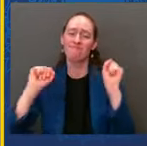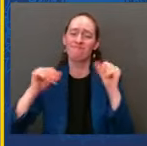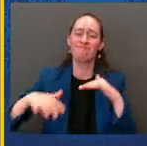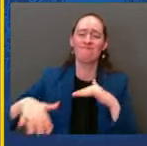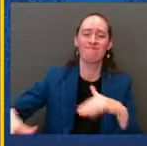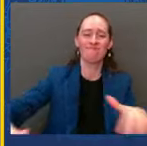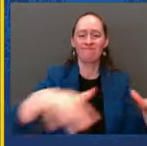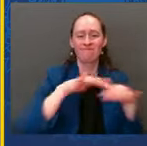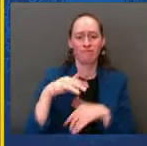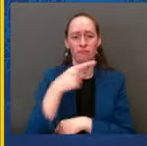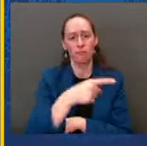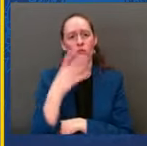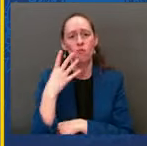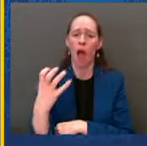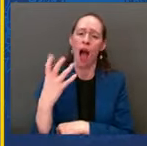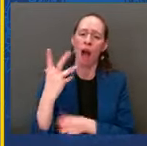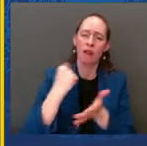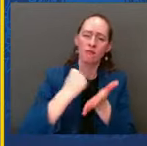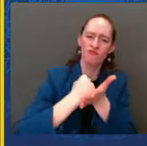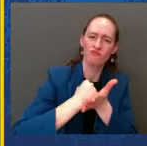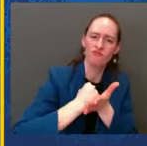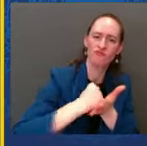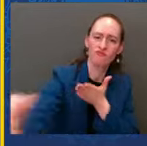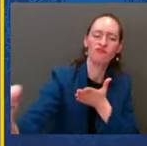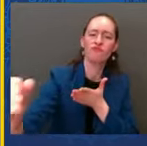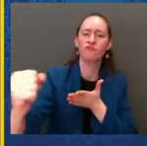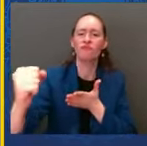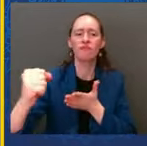Ukraine will never be a victory for Russia. Never.